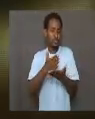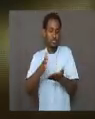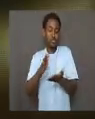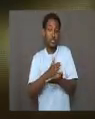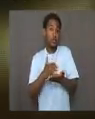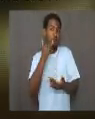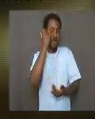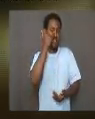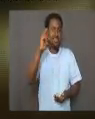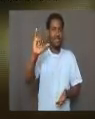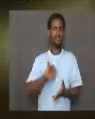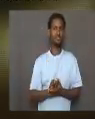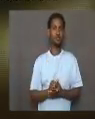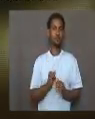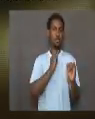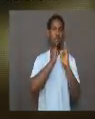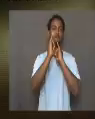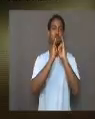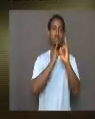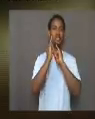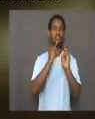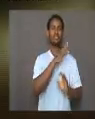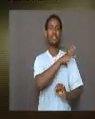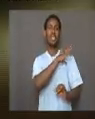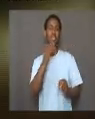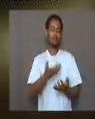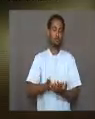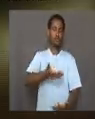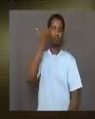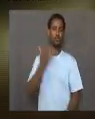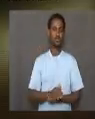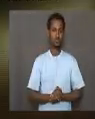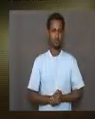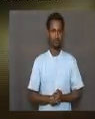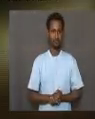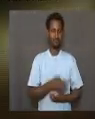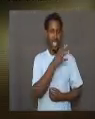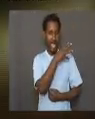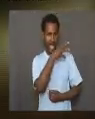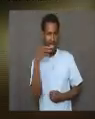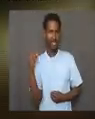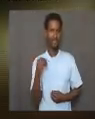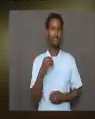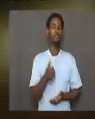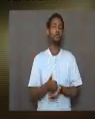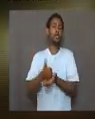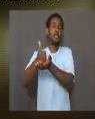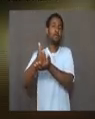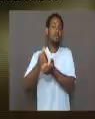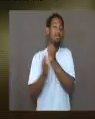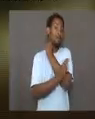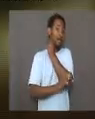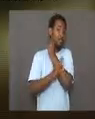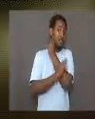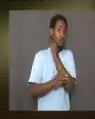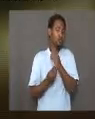of ideas, information, and resources. And it helps the